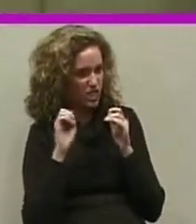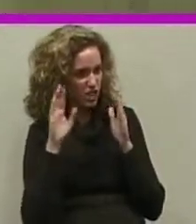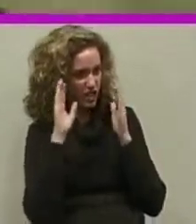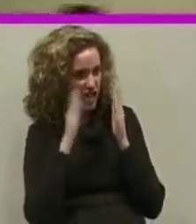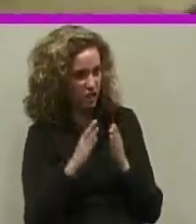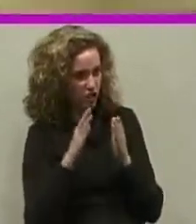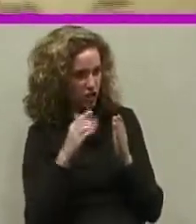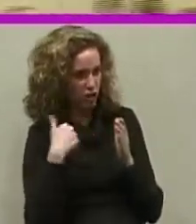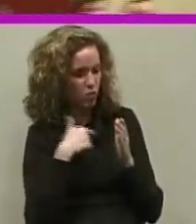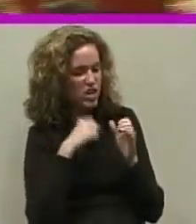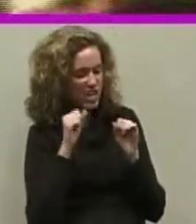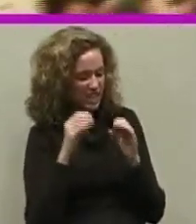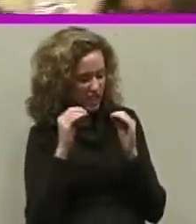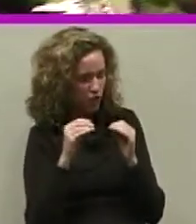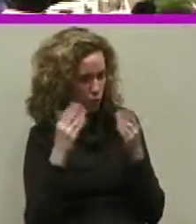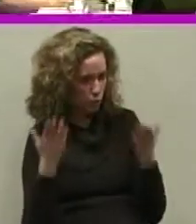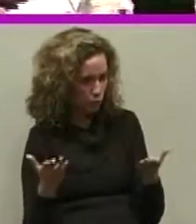behaviors?